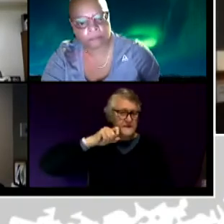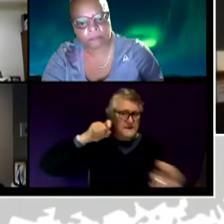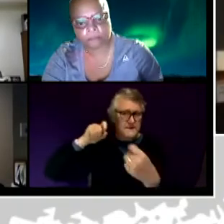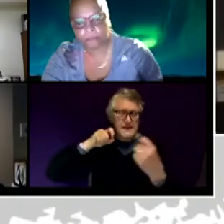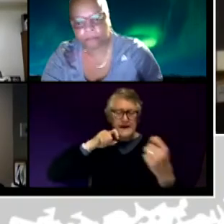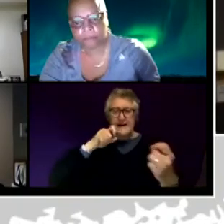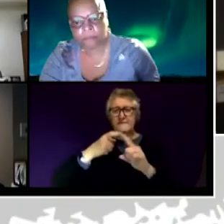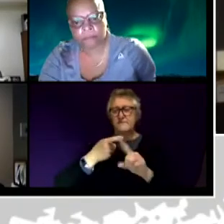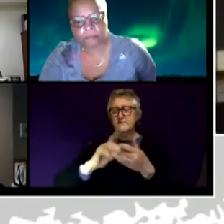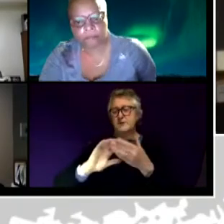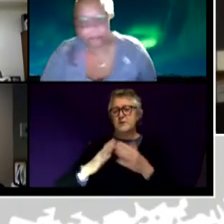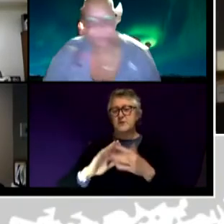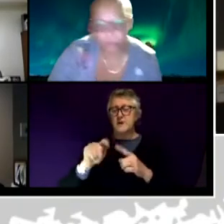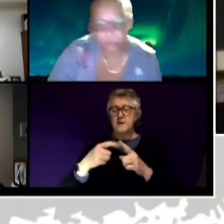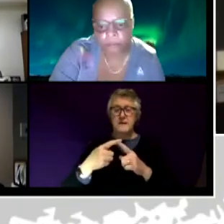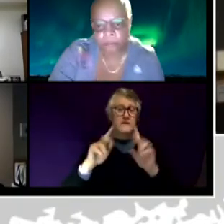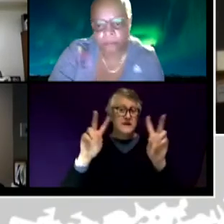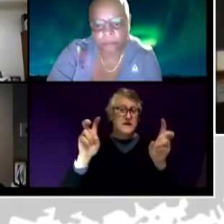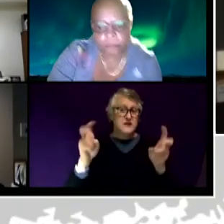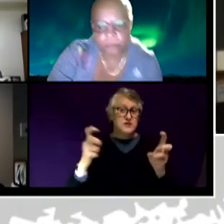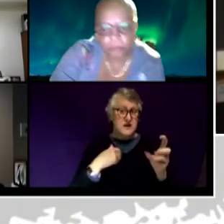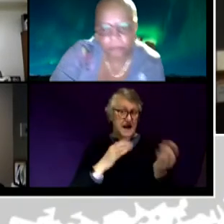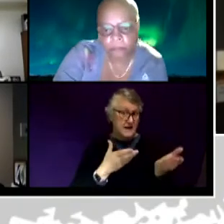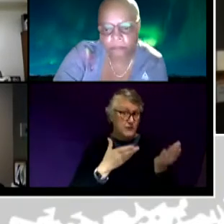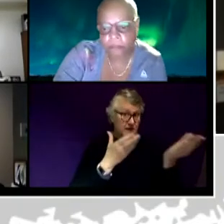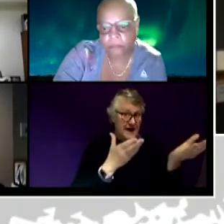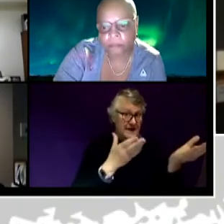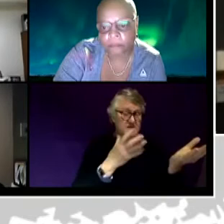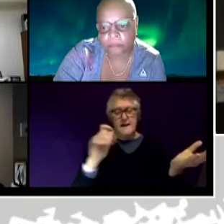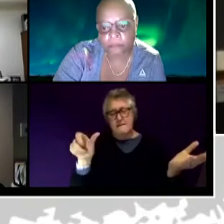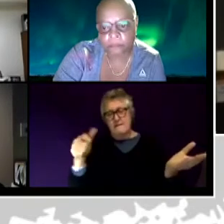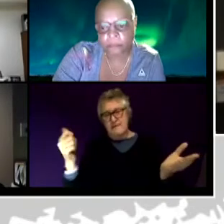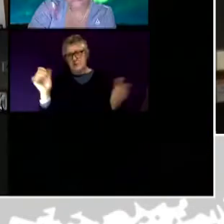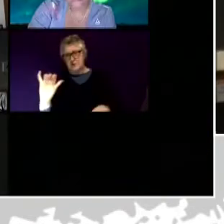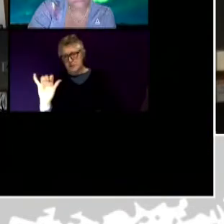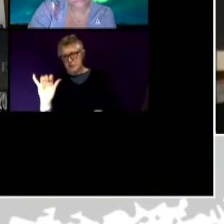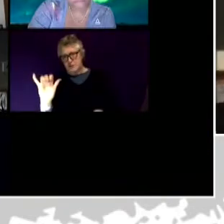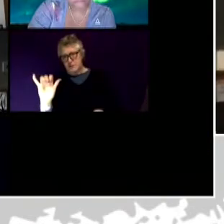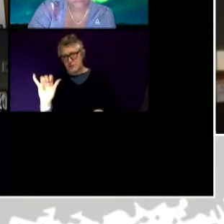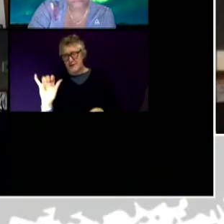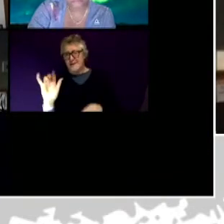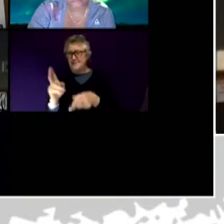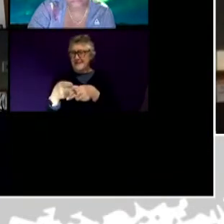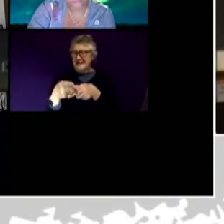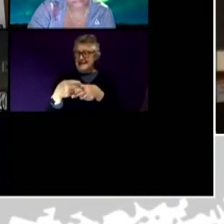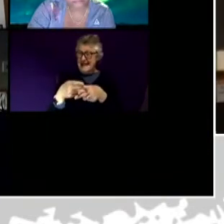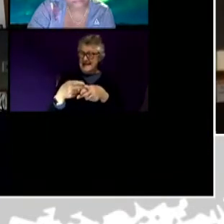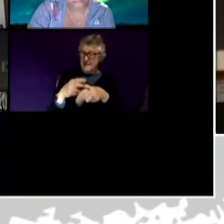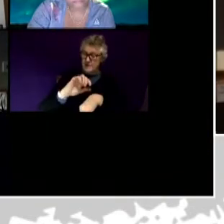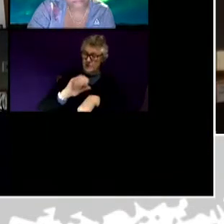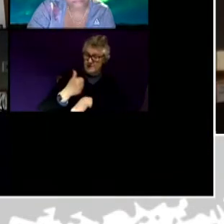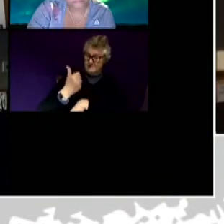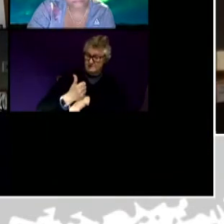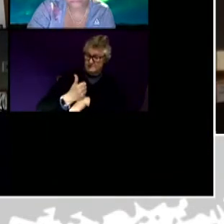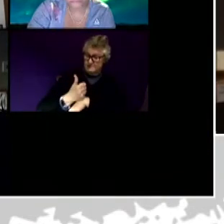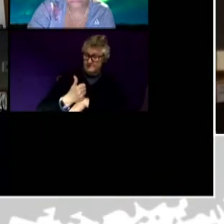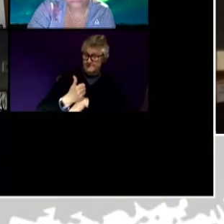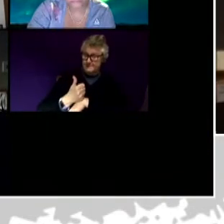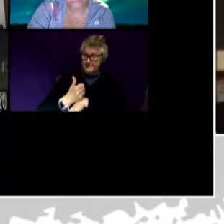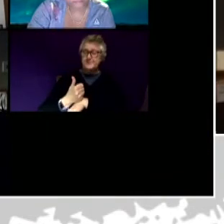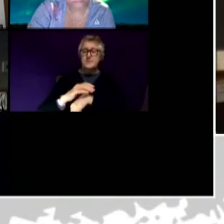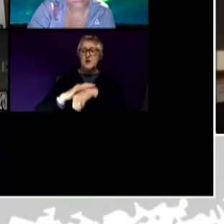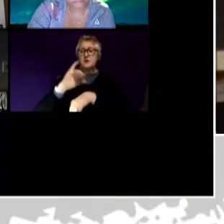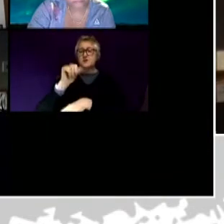the issues that I raised and others. And we have tentatively scheduled that to be on